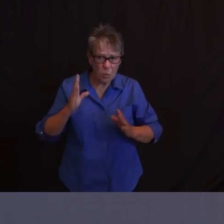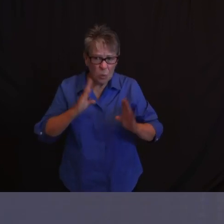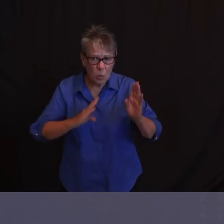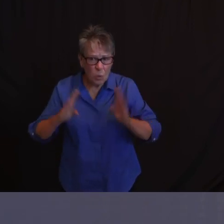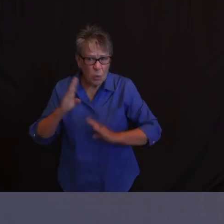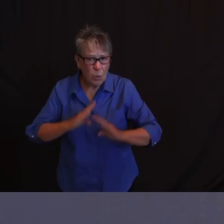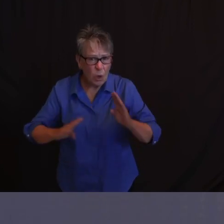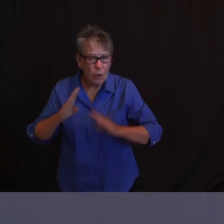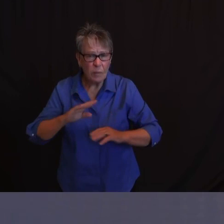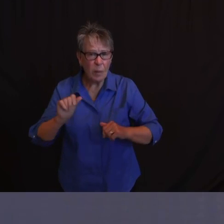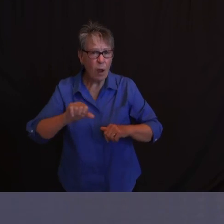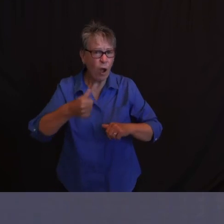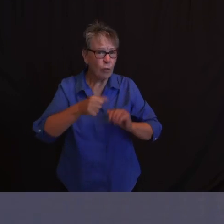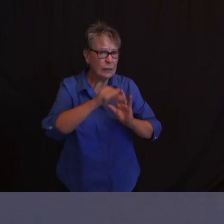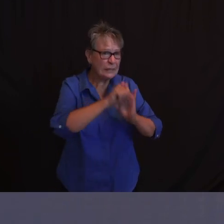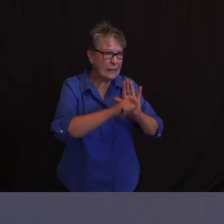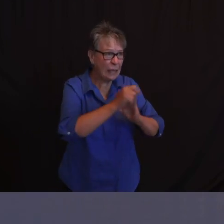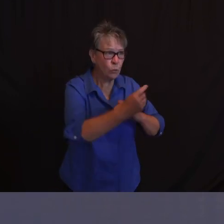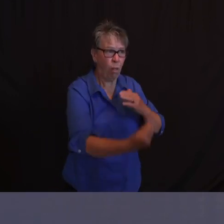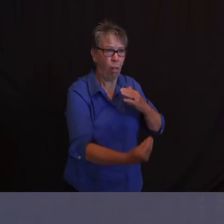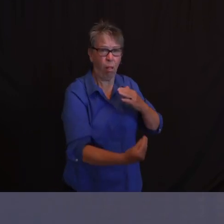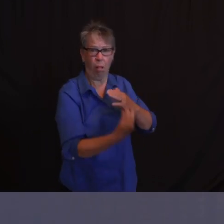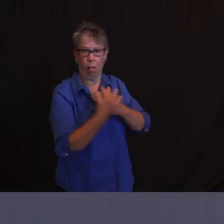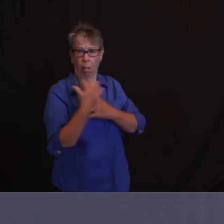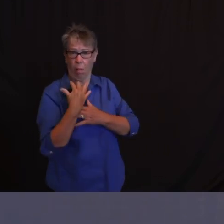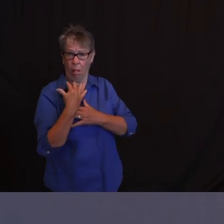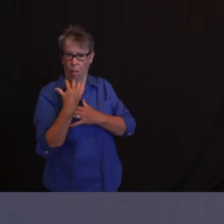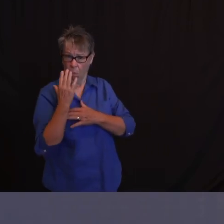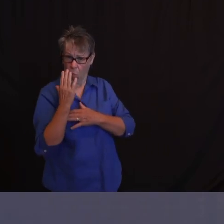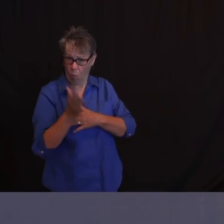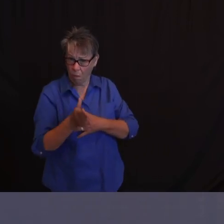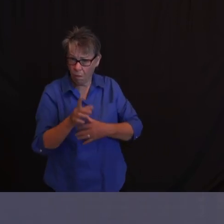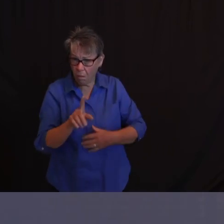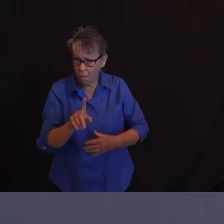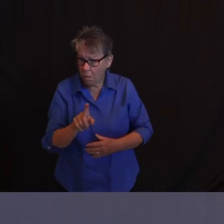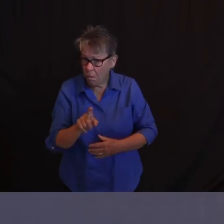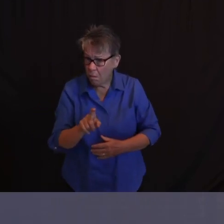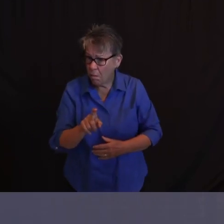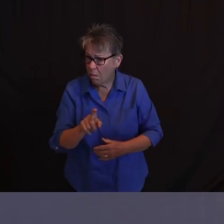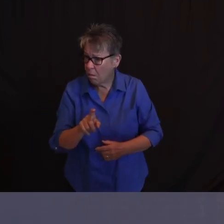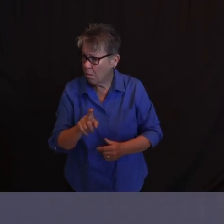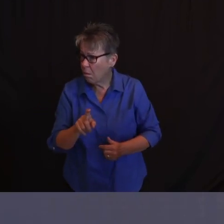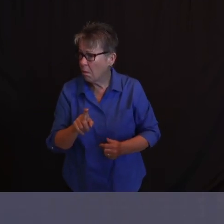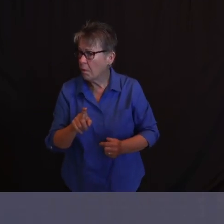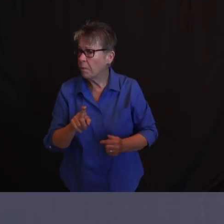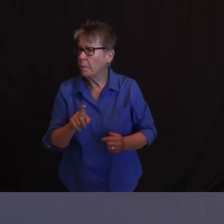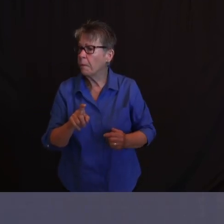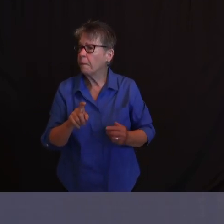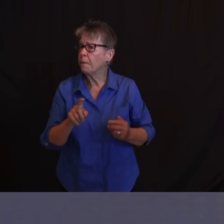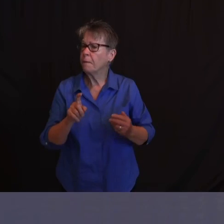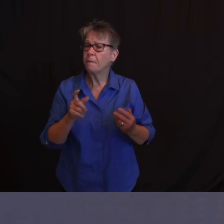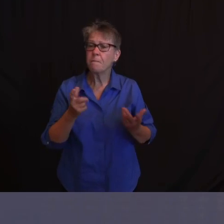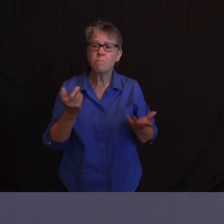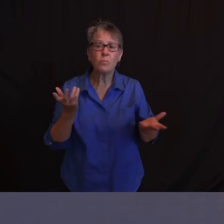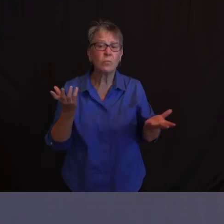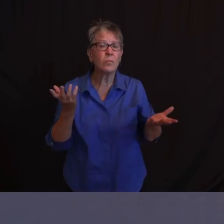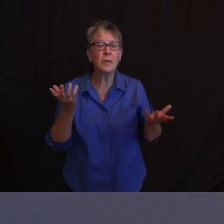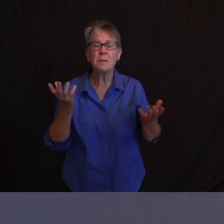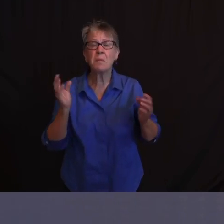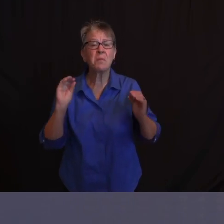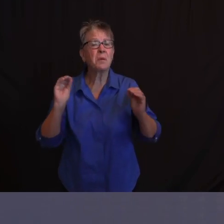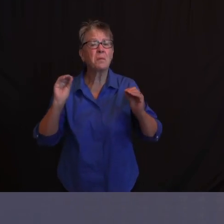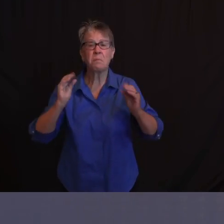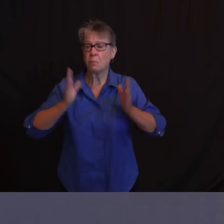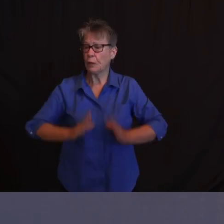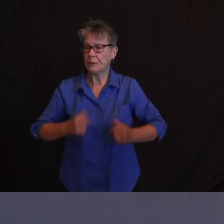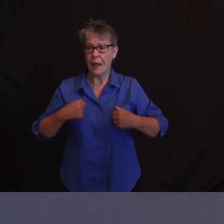it's going to possibly affect us? Should people get tested, do you think, if they don't have symptoms but just want to try to do the right thing,